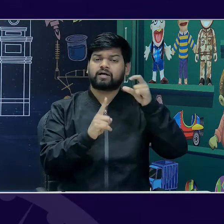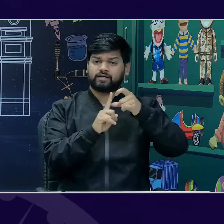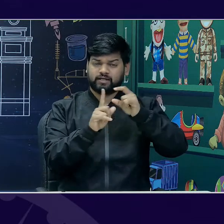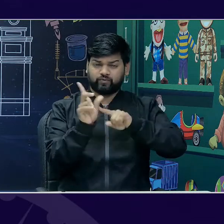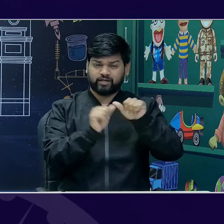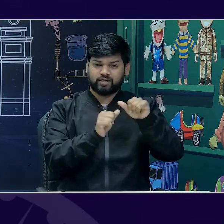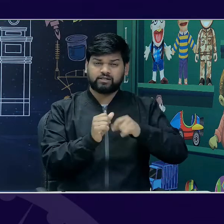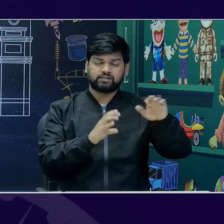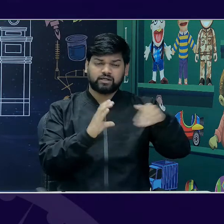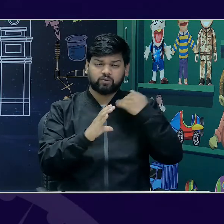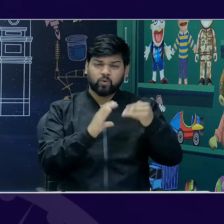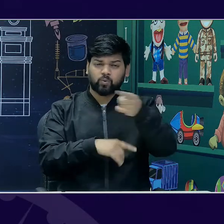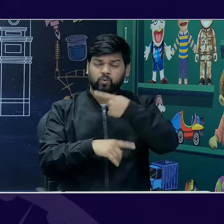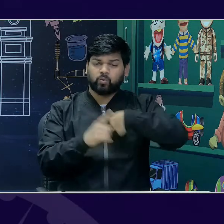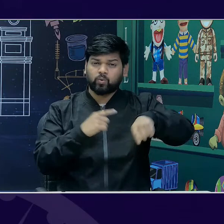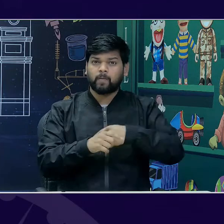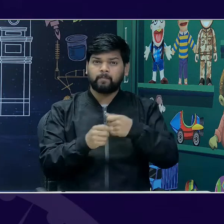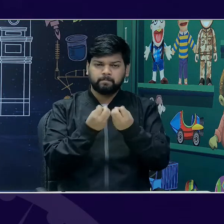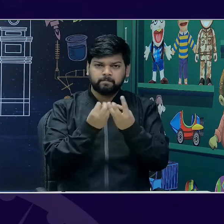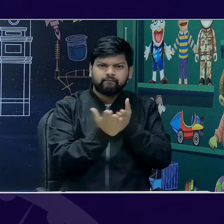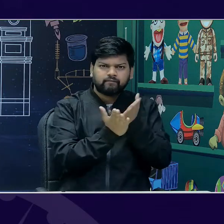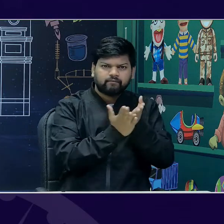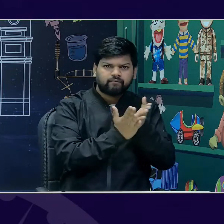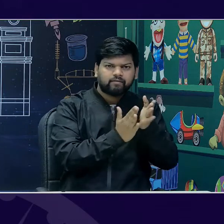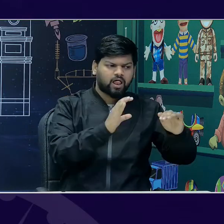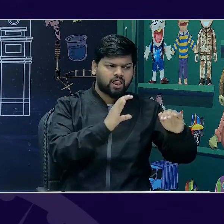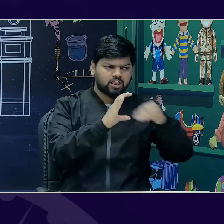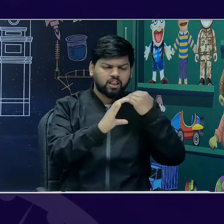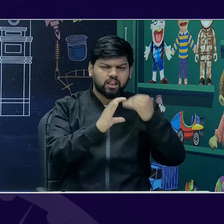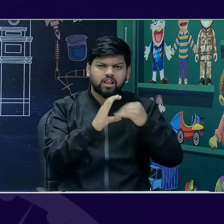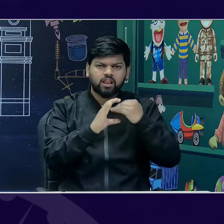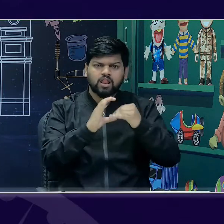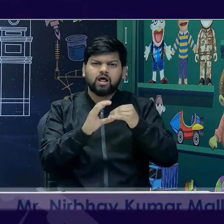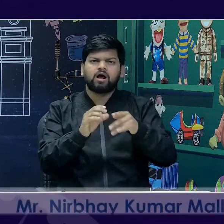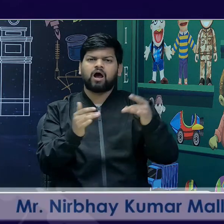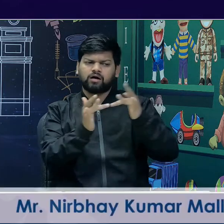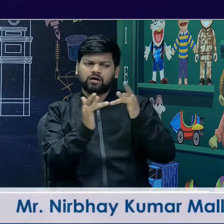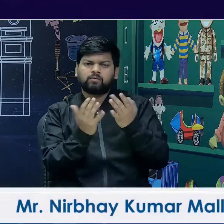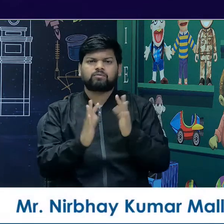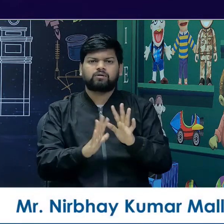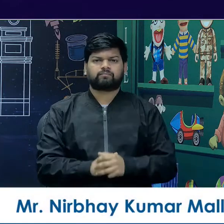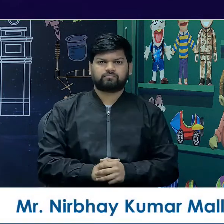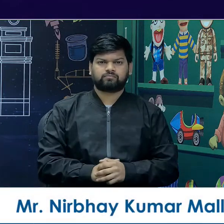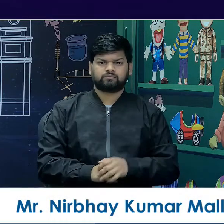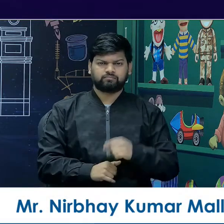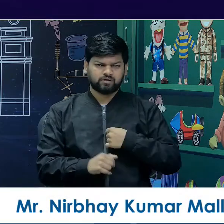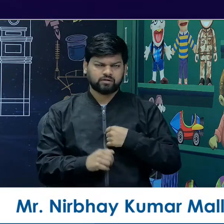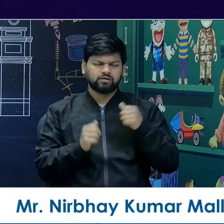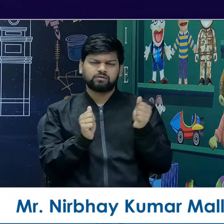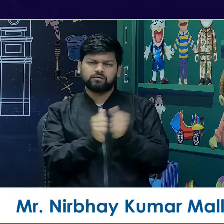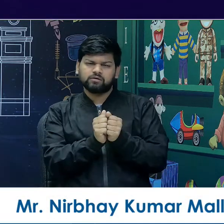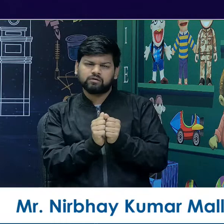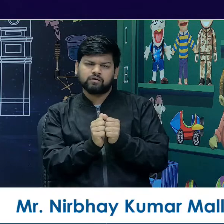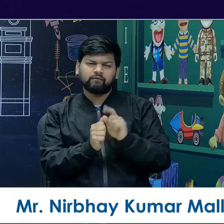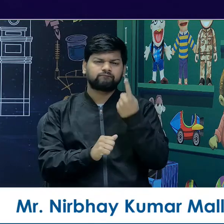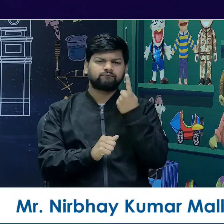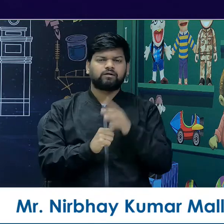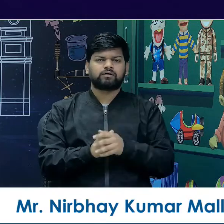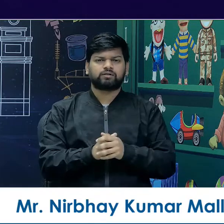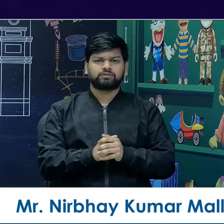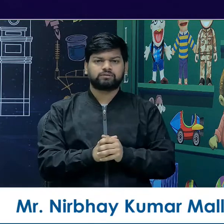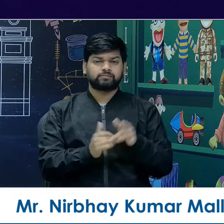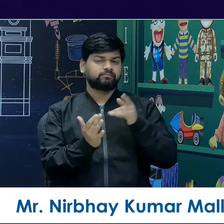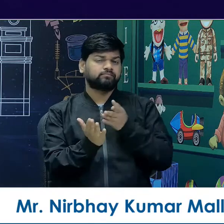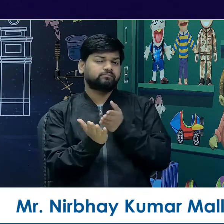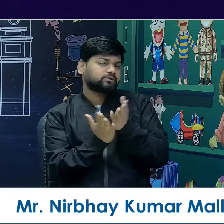can connect with us. You can participate in our live interactive sessions. And one of the other mediums is our YouTube channel, as